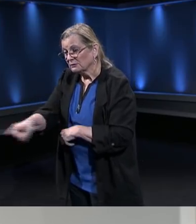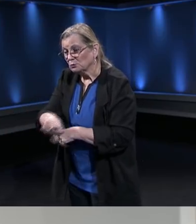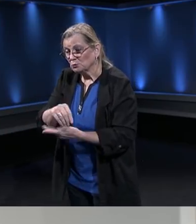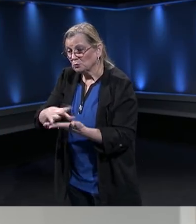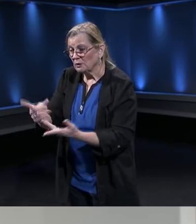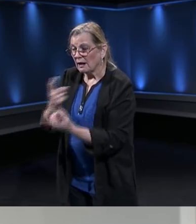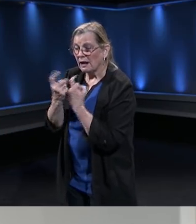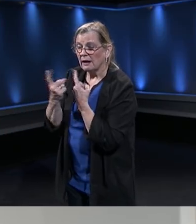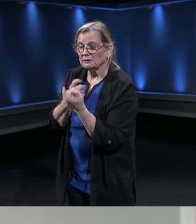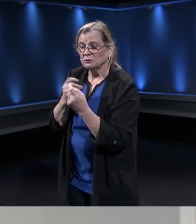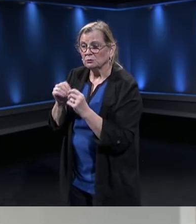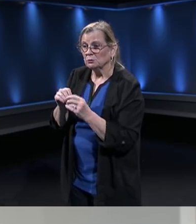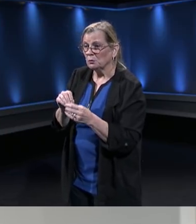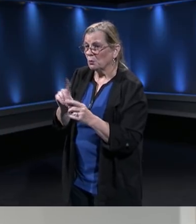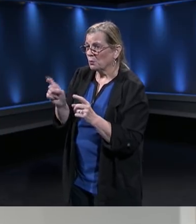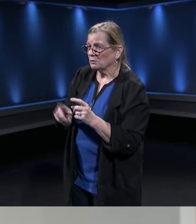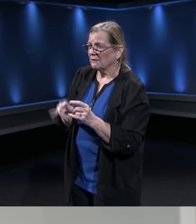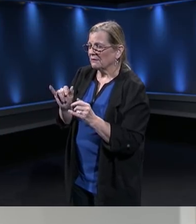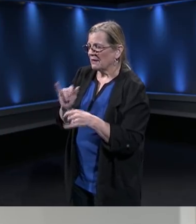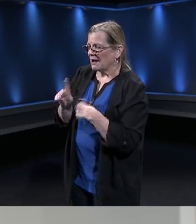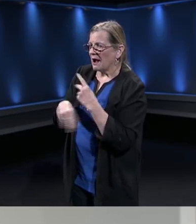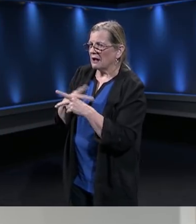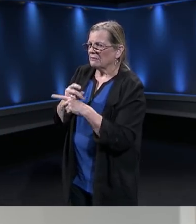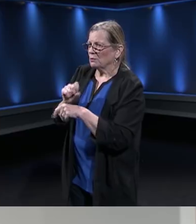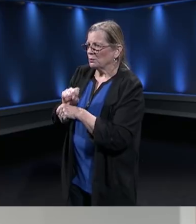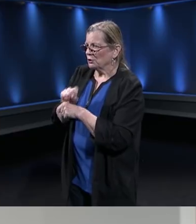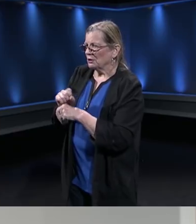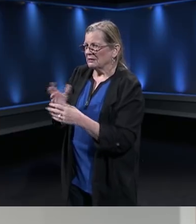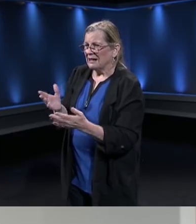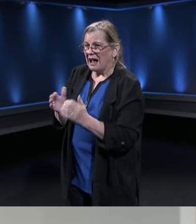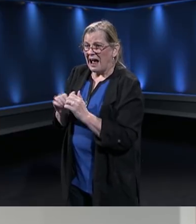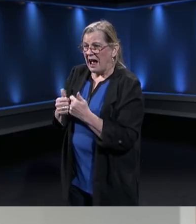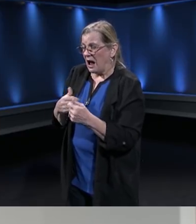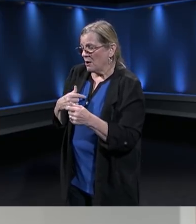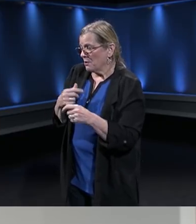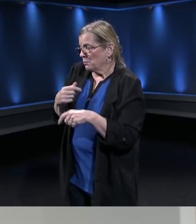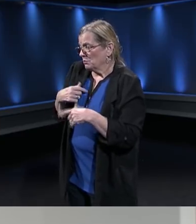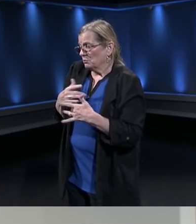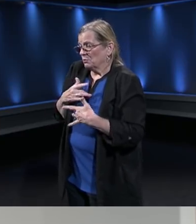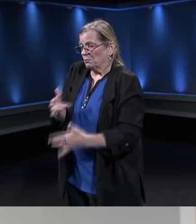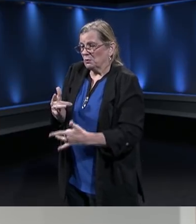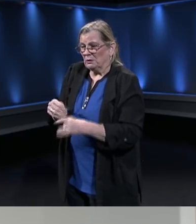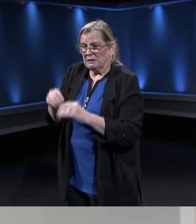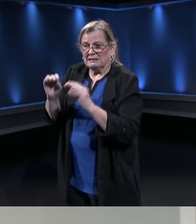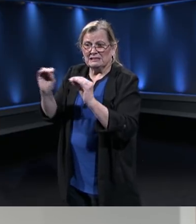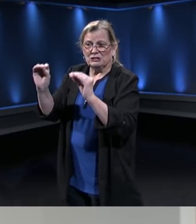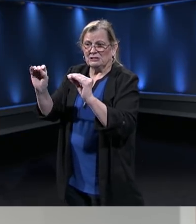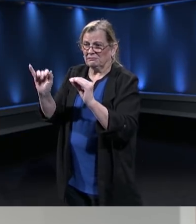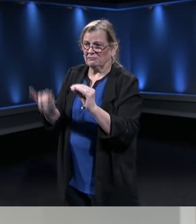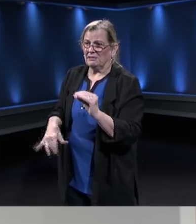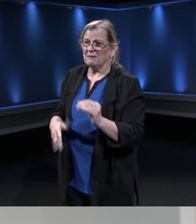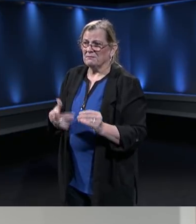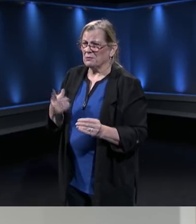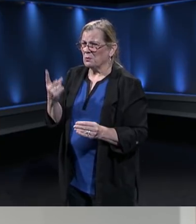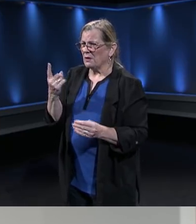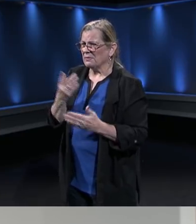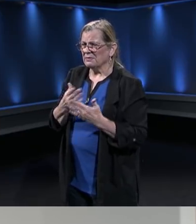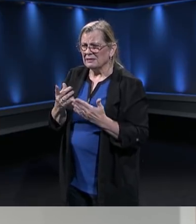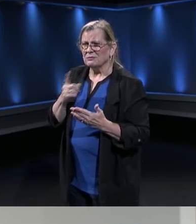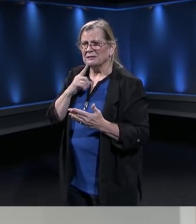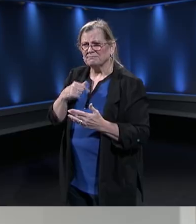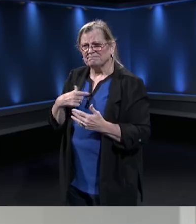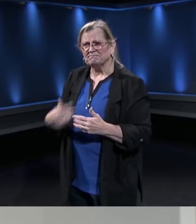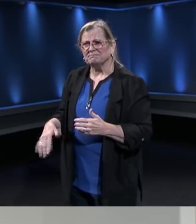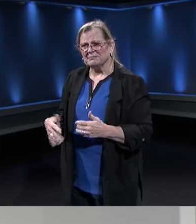to be part of how we do instruction. One of the things that's kind of interesting that we don't realize, or at least